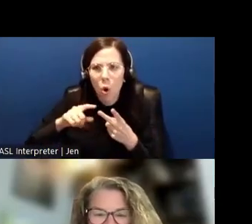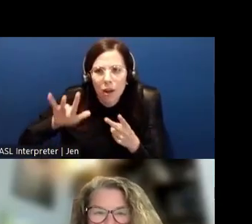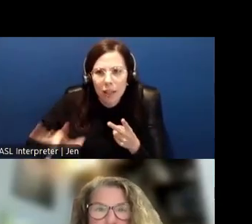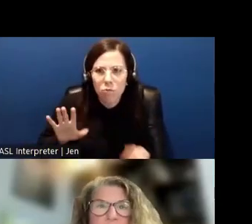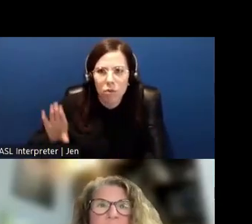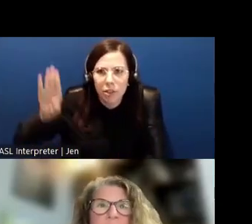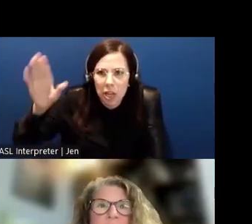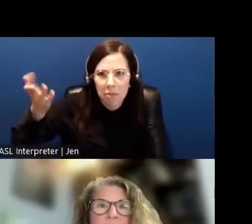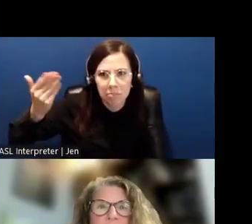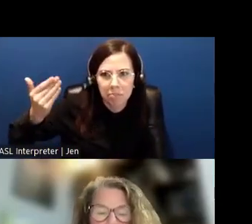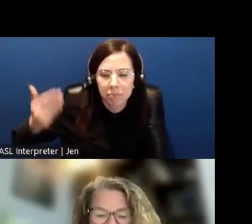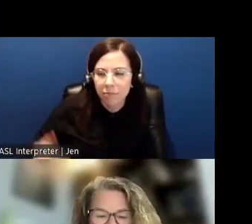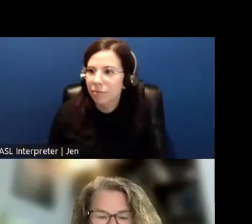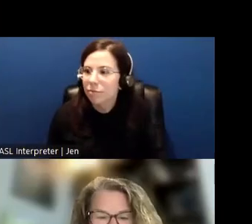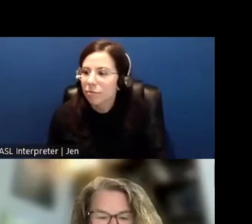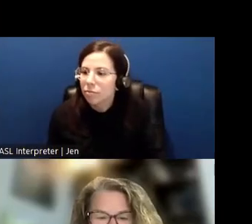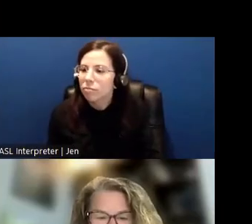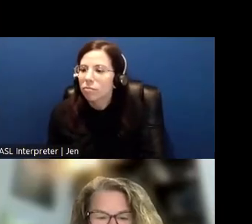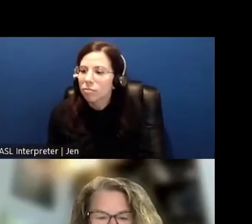Okay.